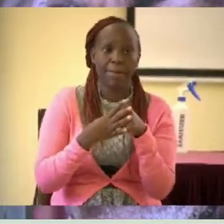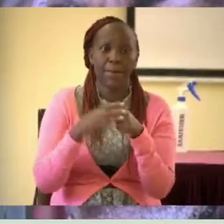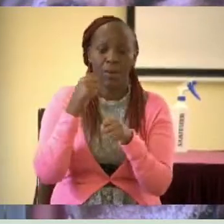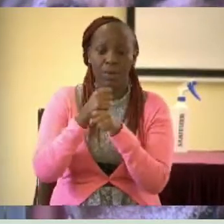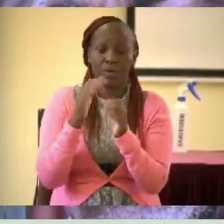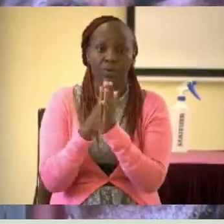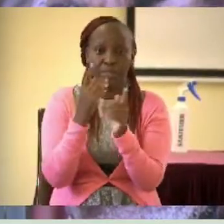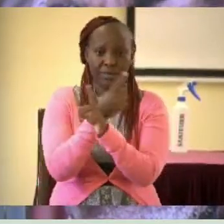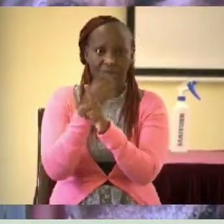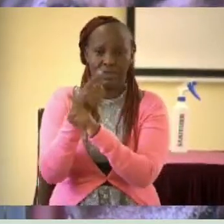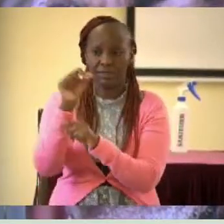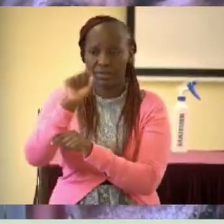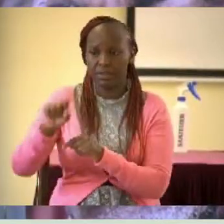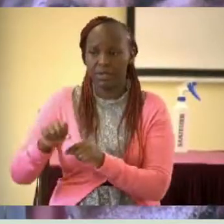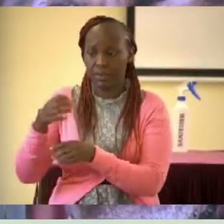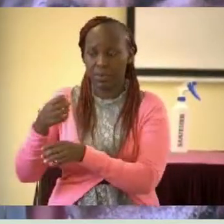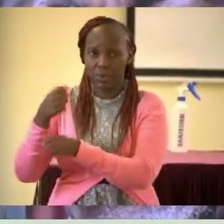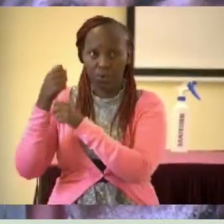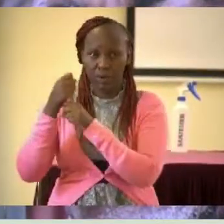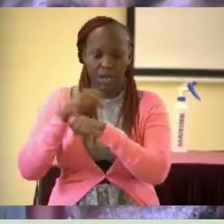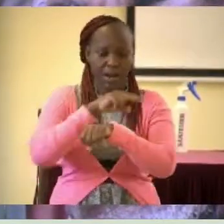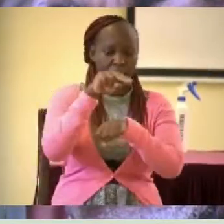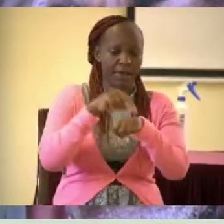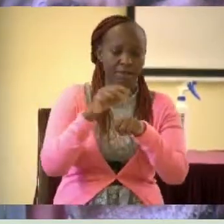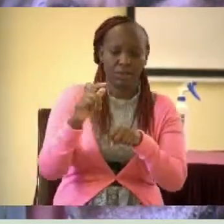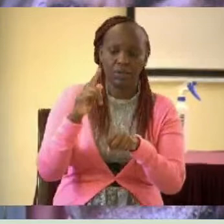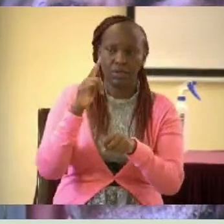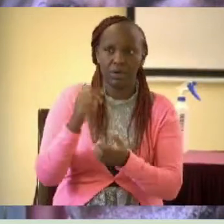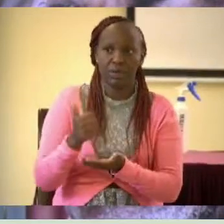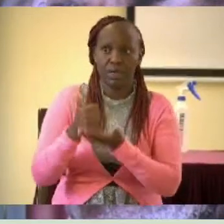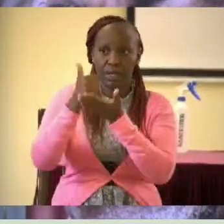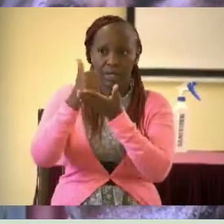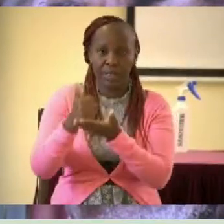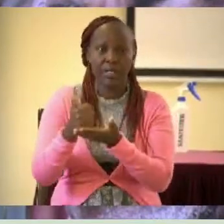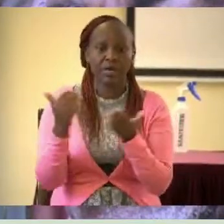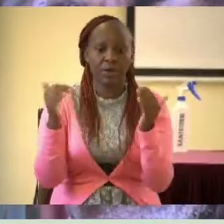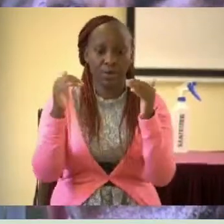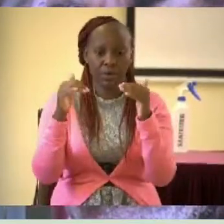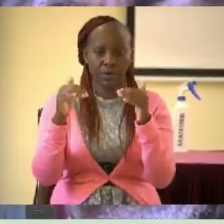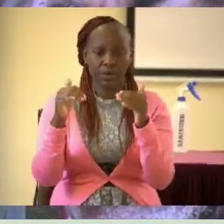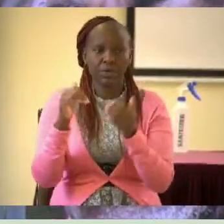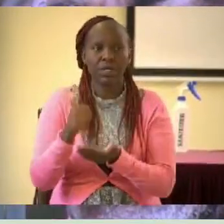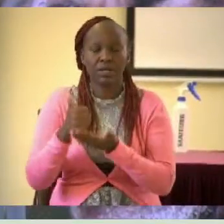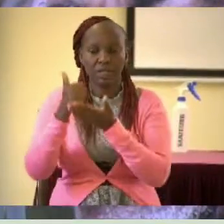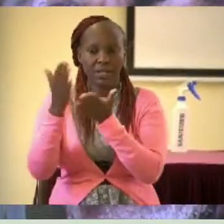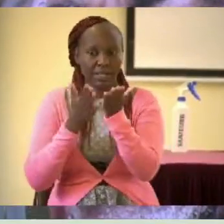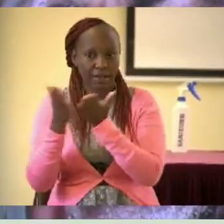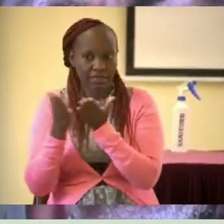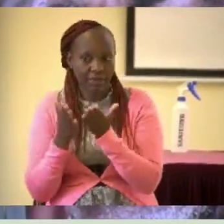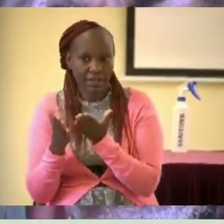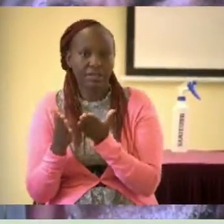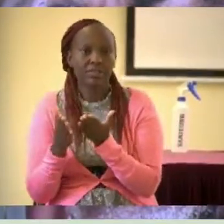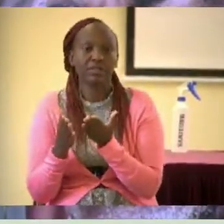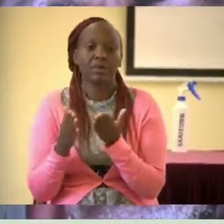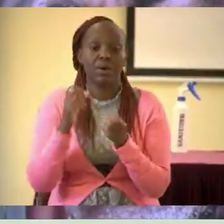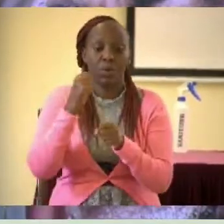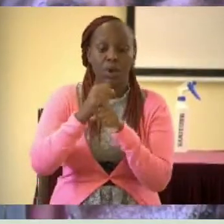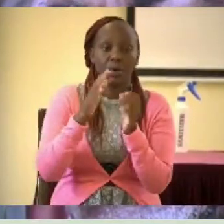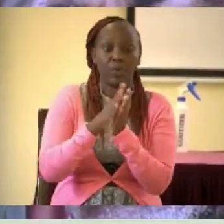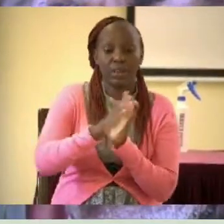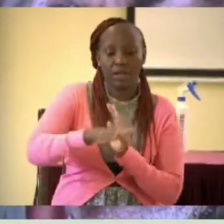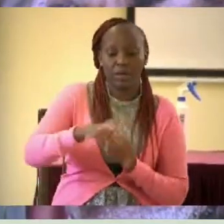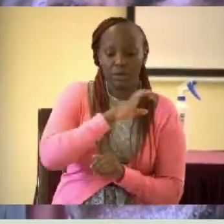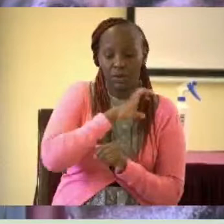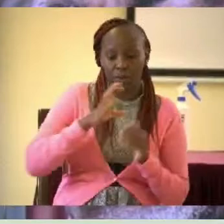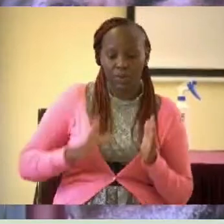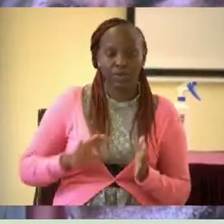with different stakeholders. National Legal Aid Service has been a critical partner. We have worked with the County Commissioner's Office.